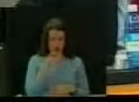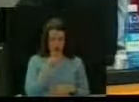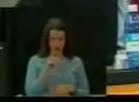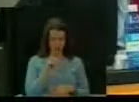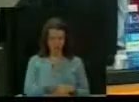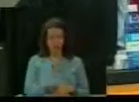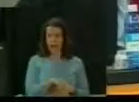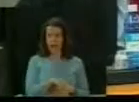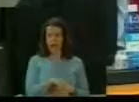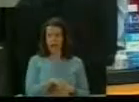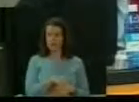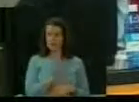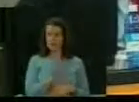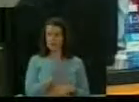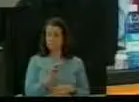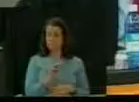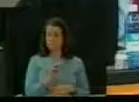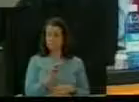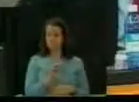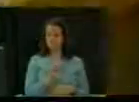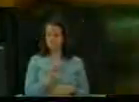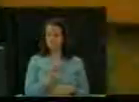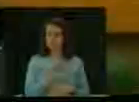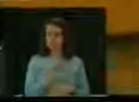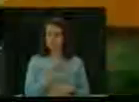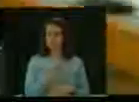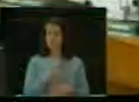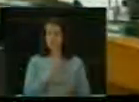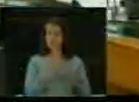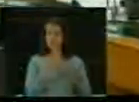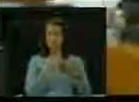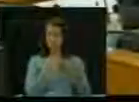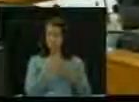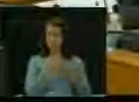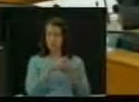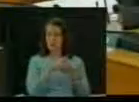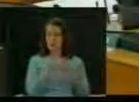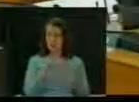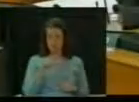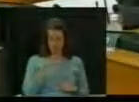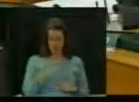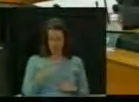this is to approve that. Our law director says that we should never do that.